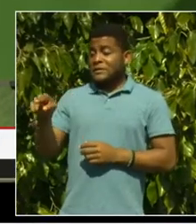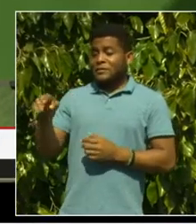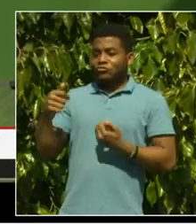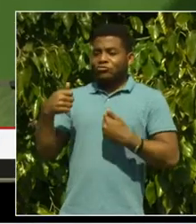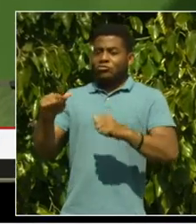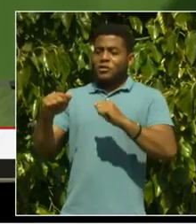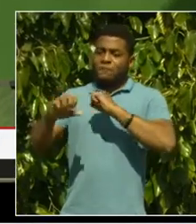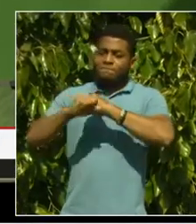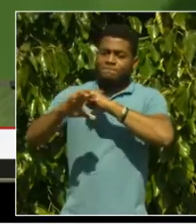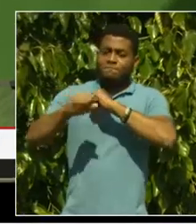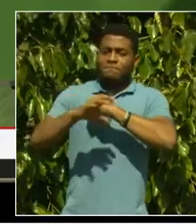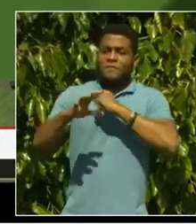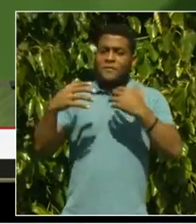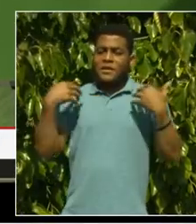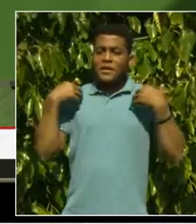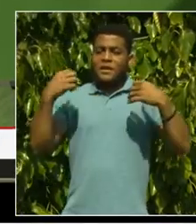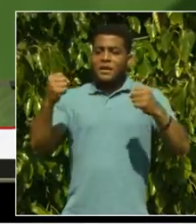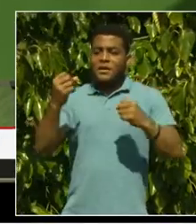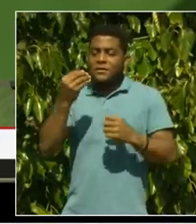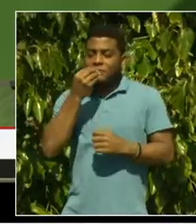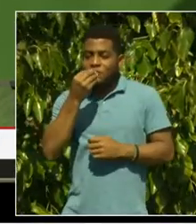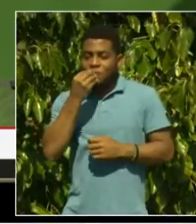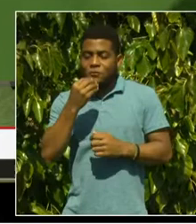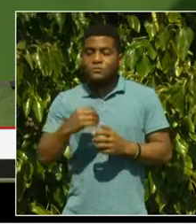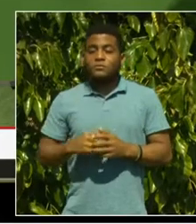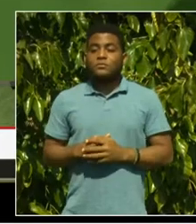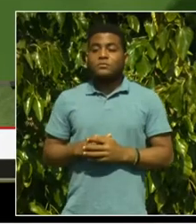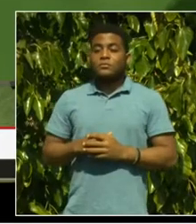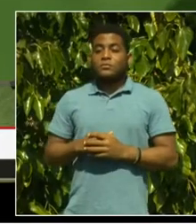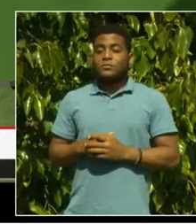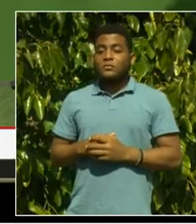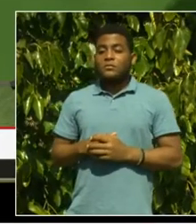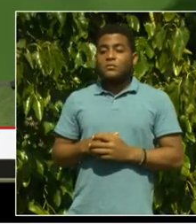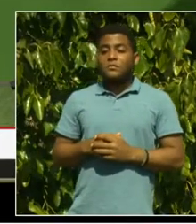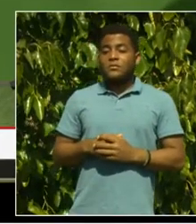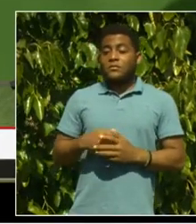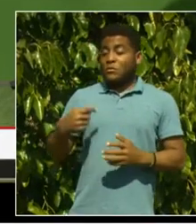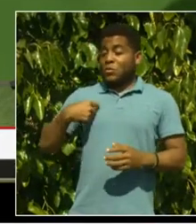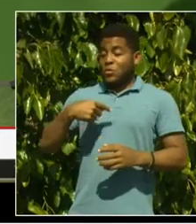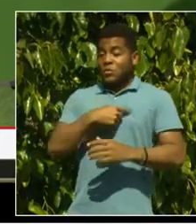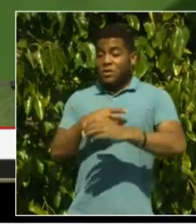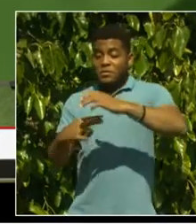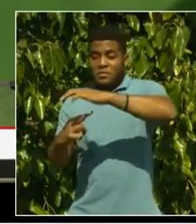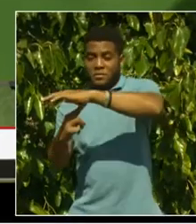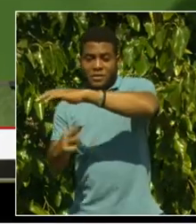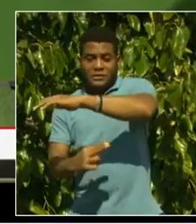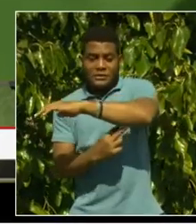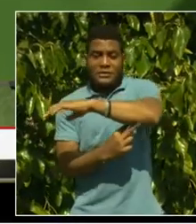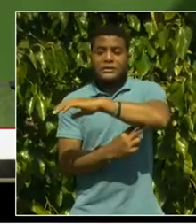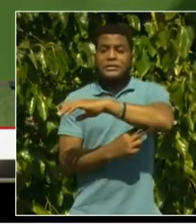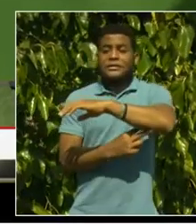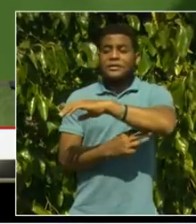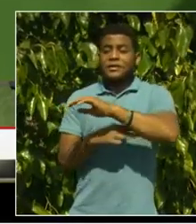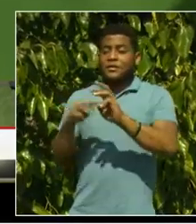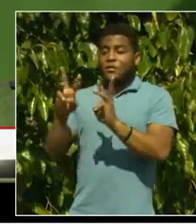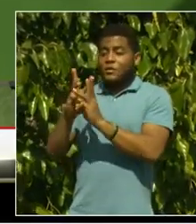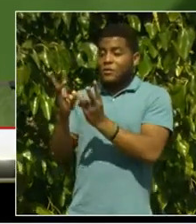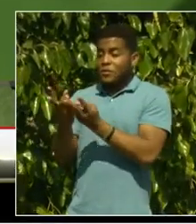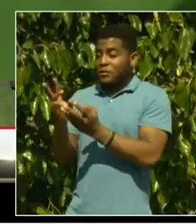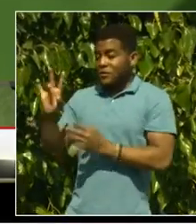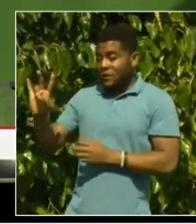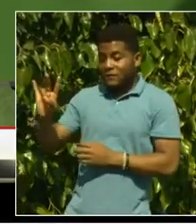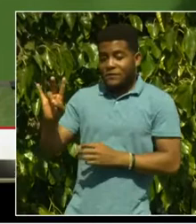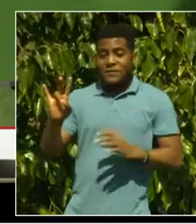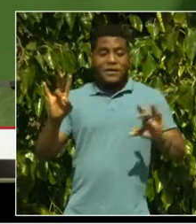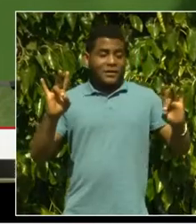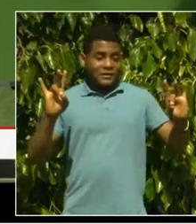markets are a bridge to more permanent food access in Wards 7 and 8. And programs like WIC with our match program help mothers'